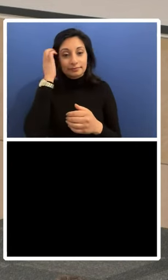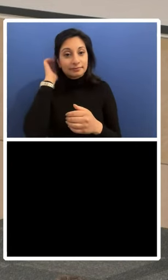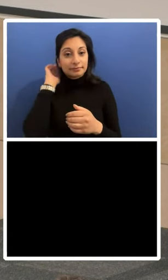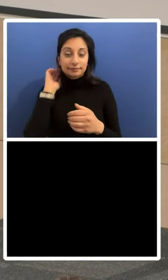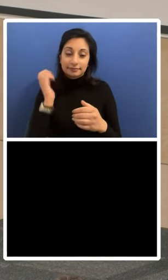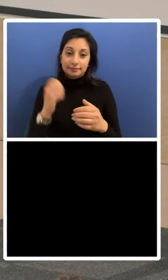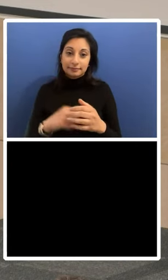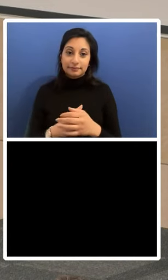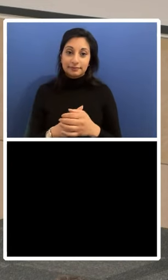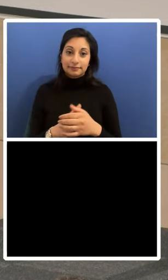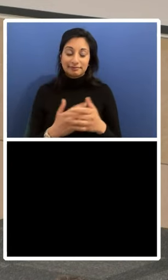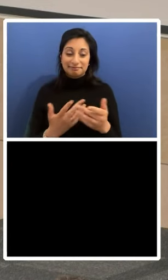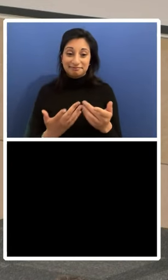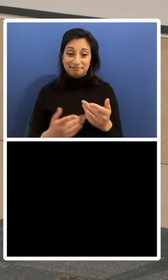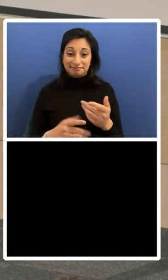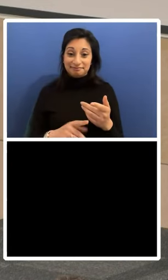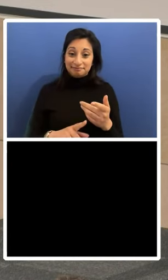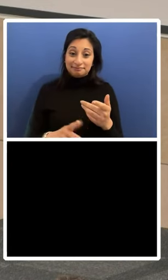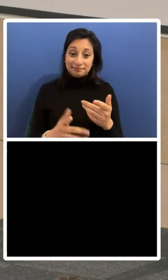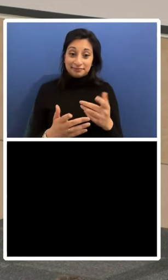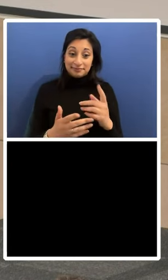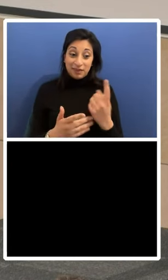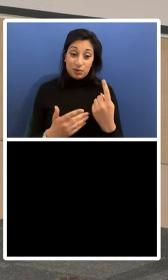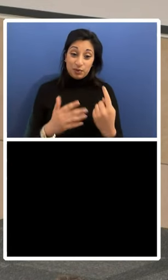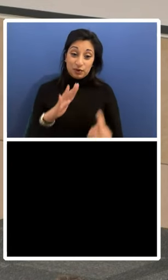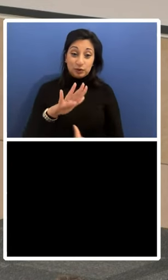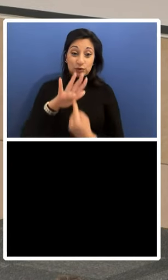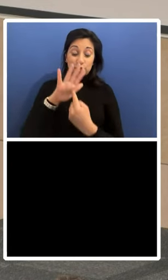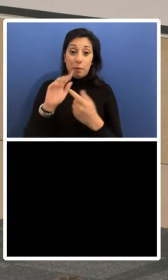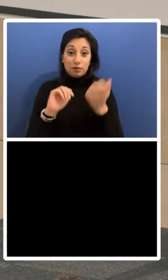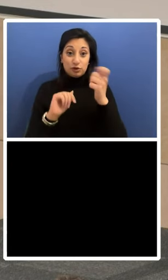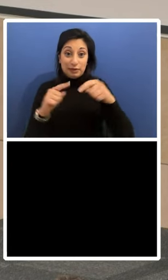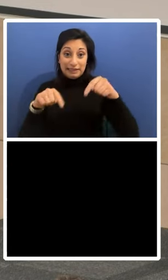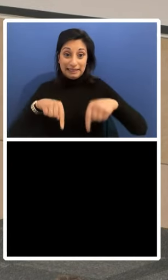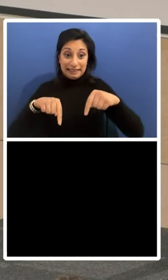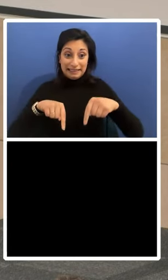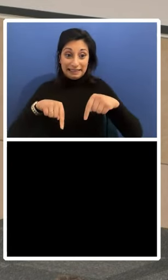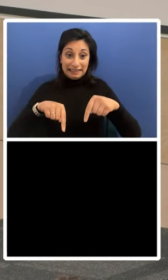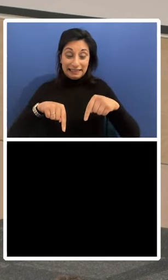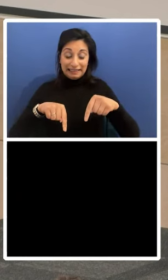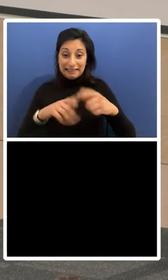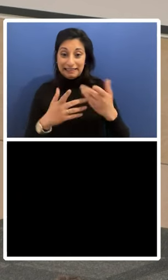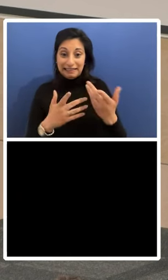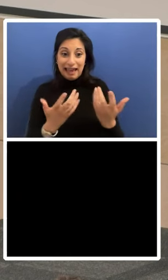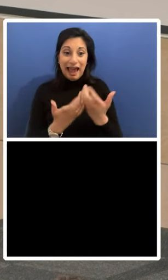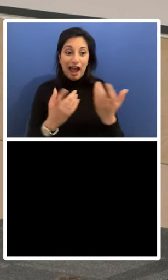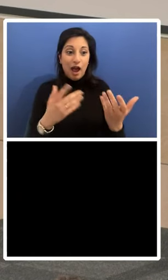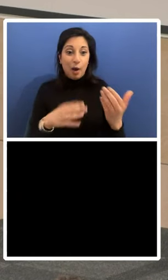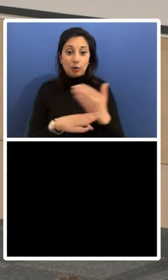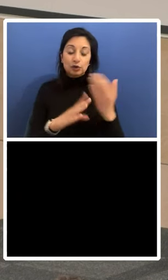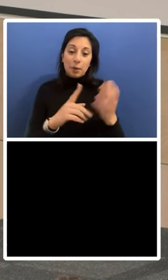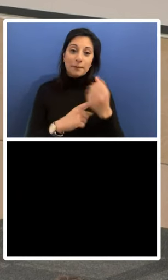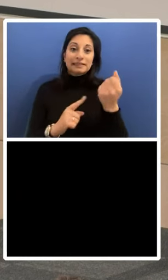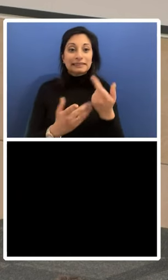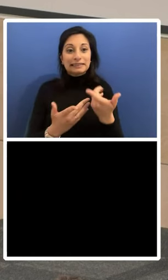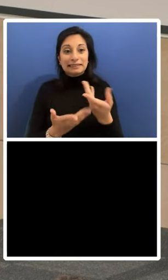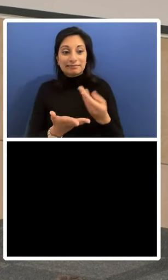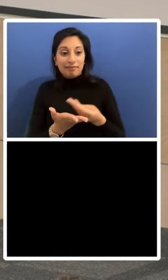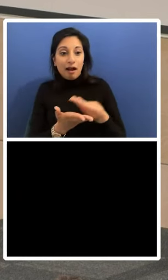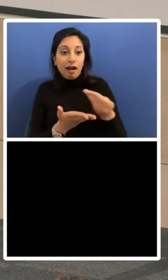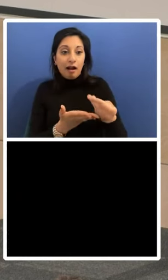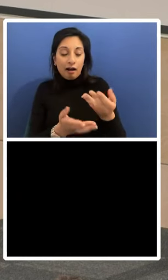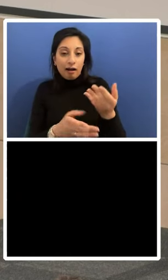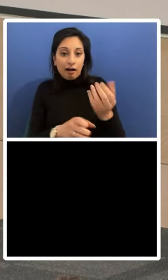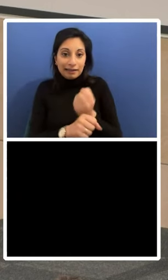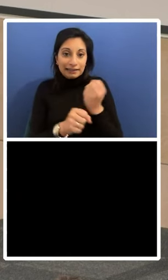society we live in. Like, I was like, you know, one of the top students here. And I had to get my job by cheating in a card game, which I lost. Yeah. And was put through. Yeah. And this is